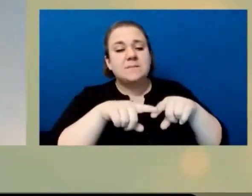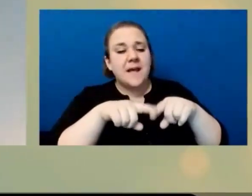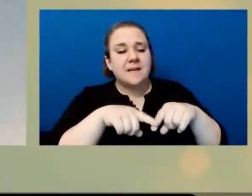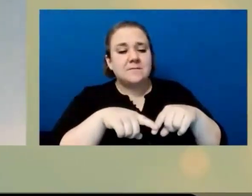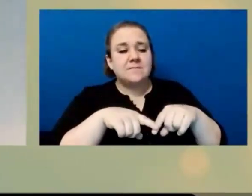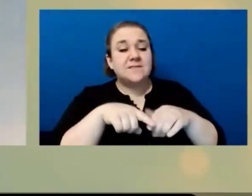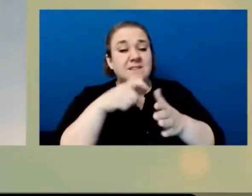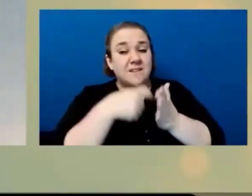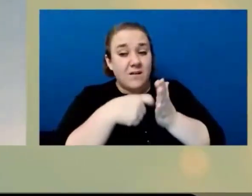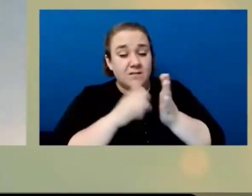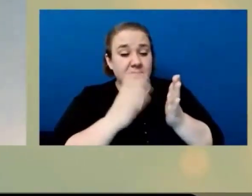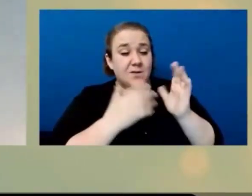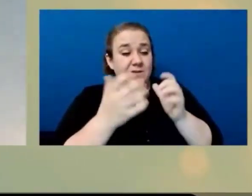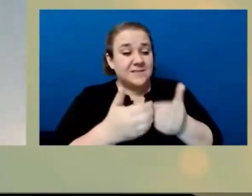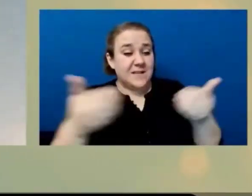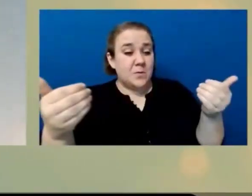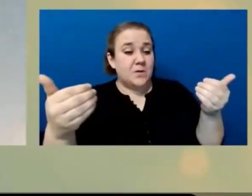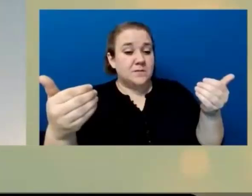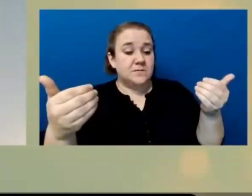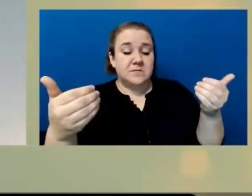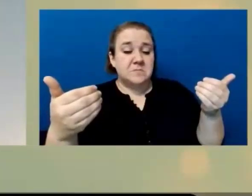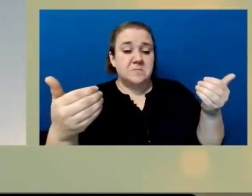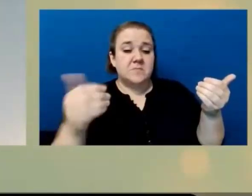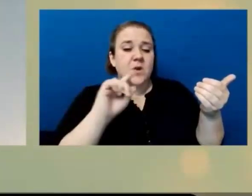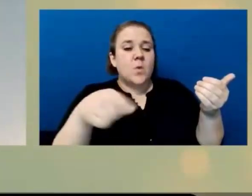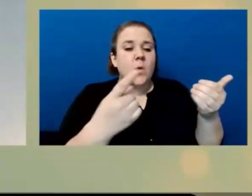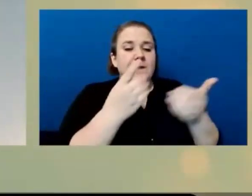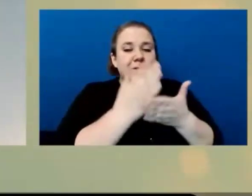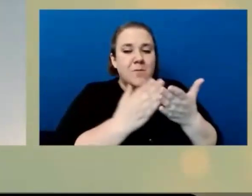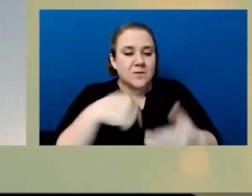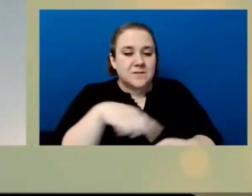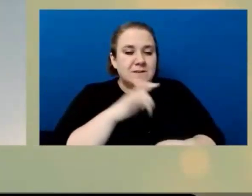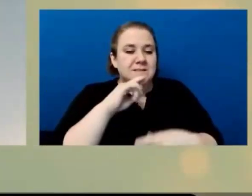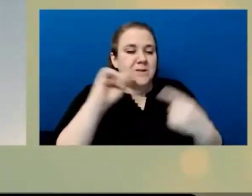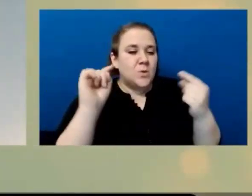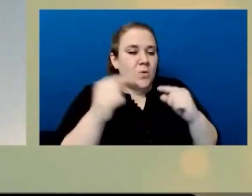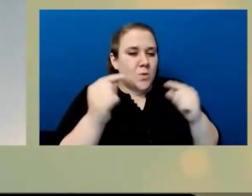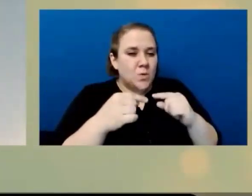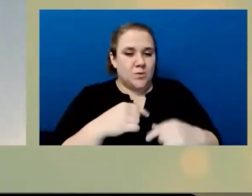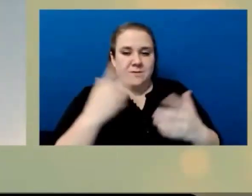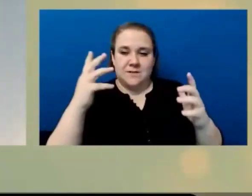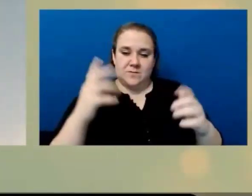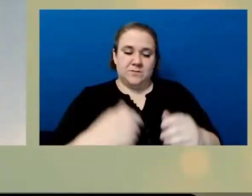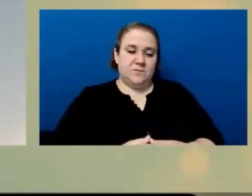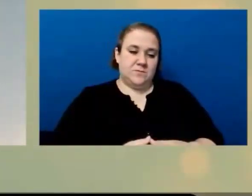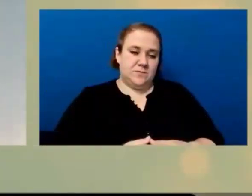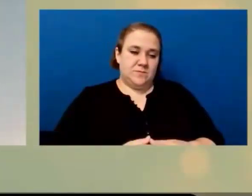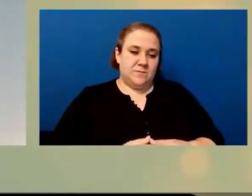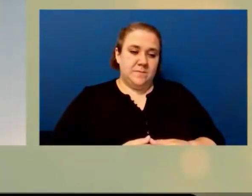pain and fears, cut out the anger and the longing. That doesn't sound like such a bad deal, does it?